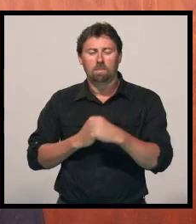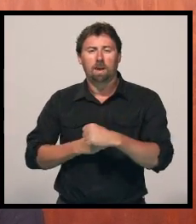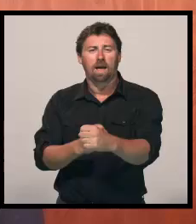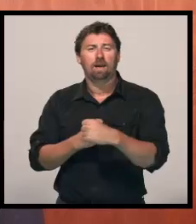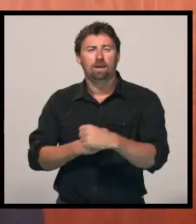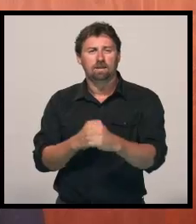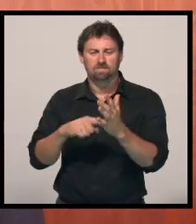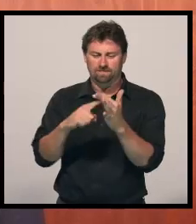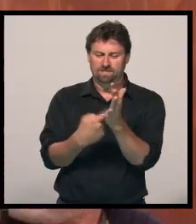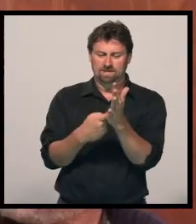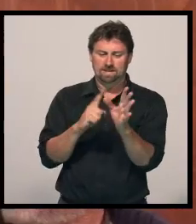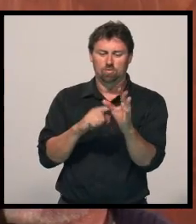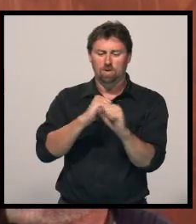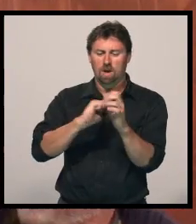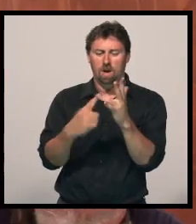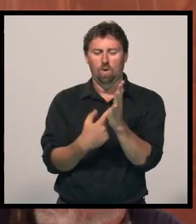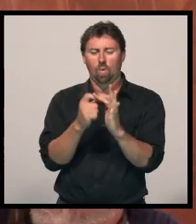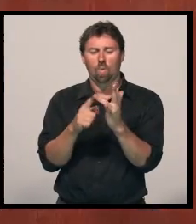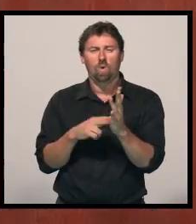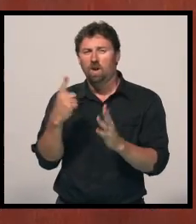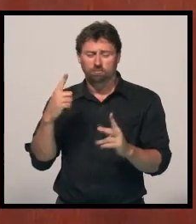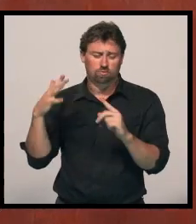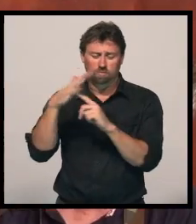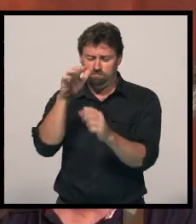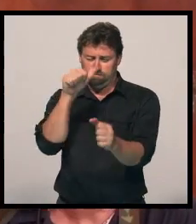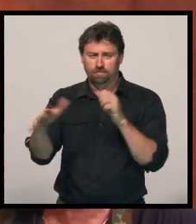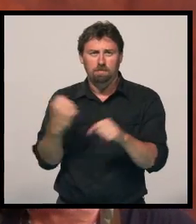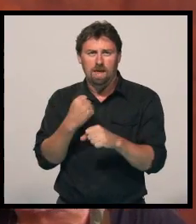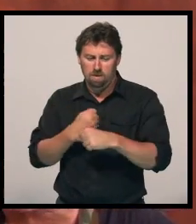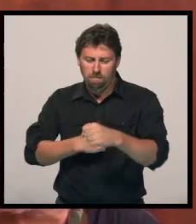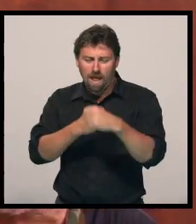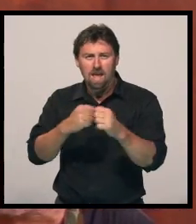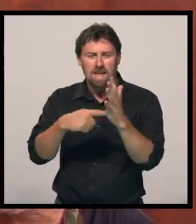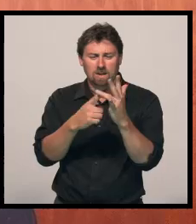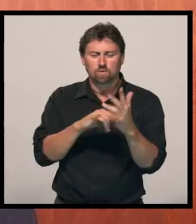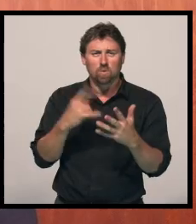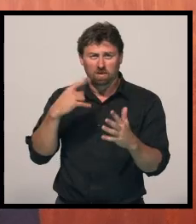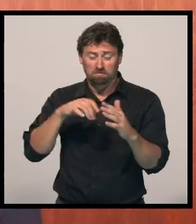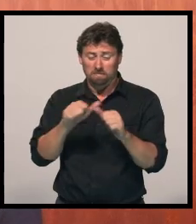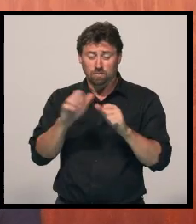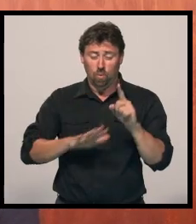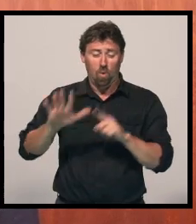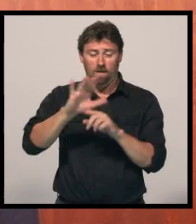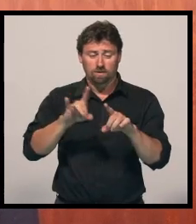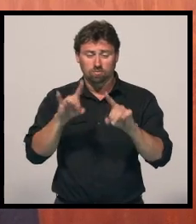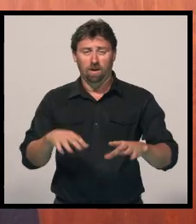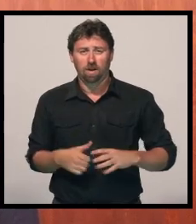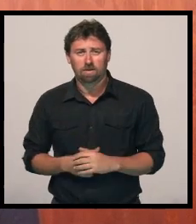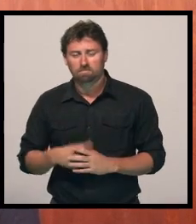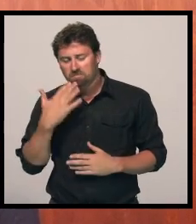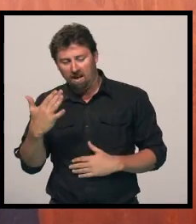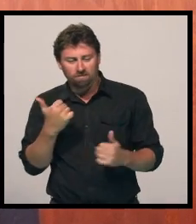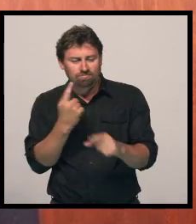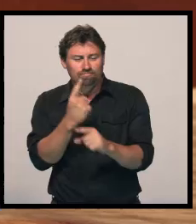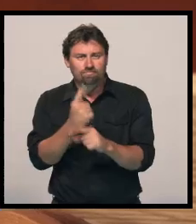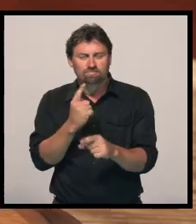leading plane maker and tool maker. Terry, thanks for taking the time out to have a chat with me. No worries. Mate, I have a look at all the